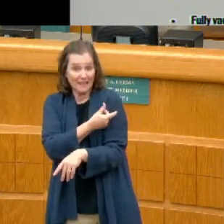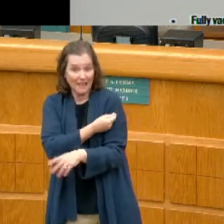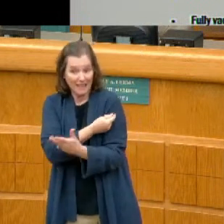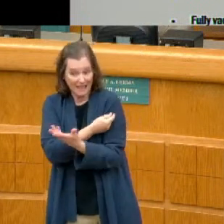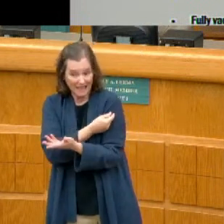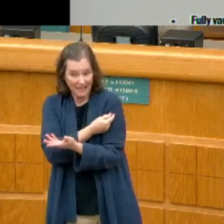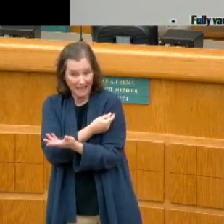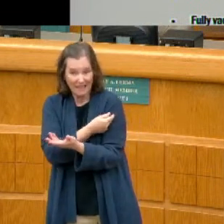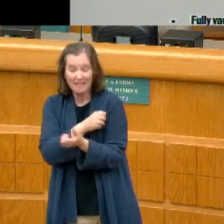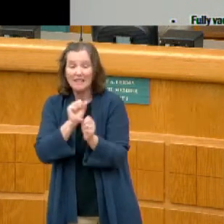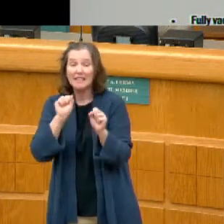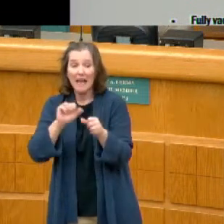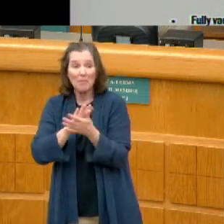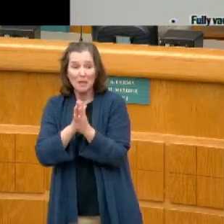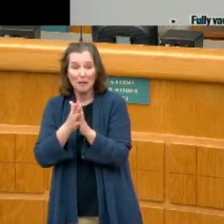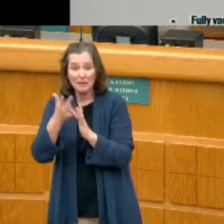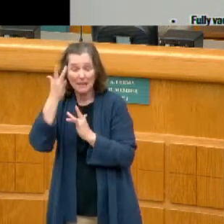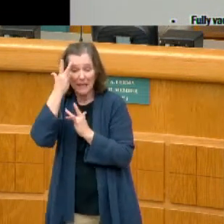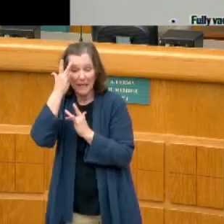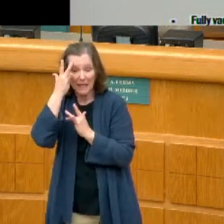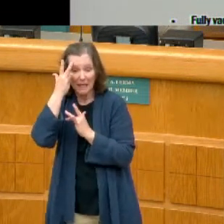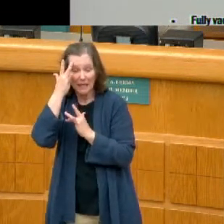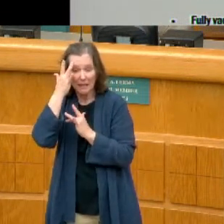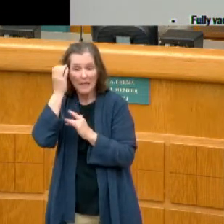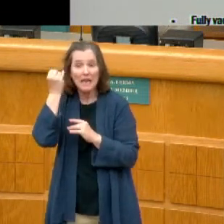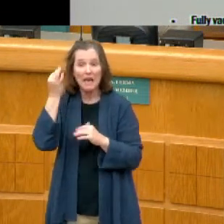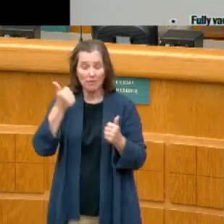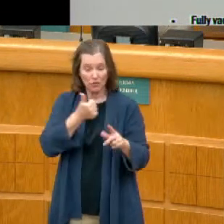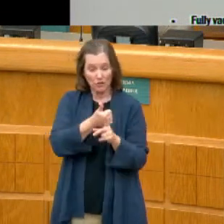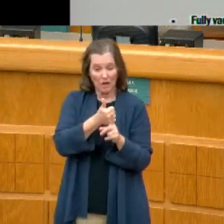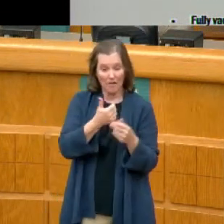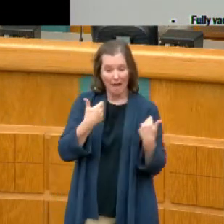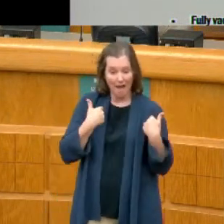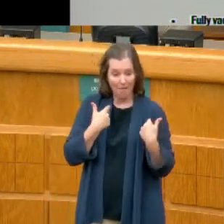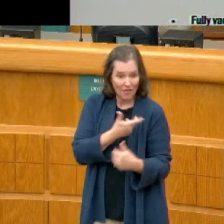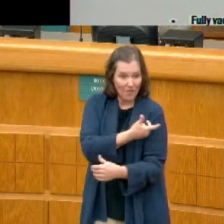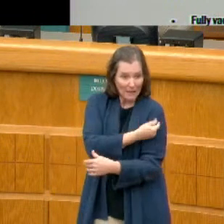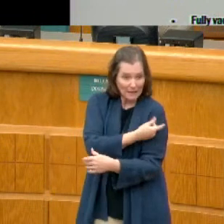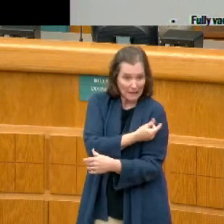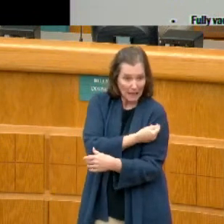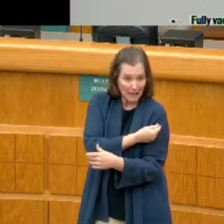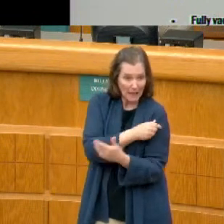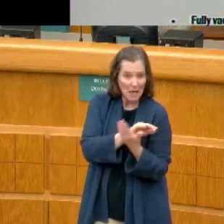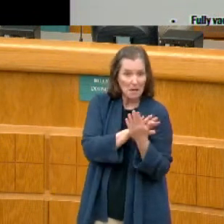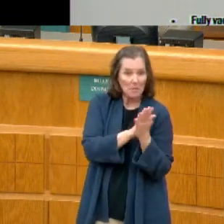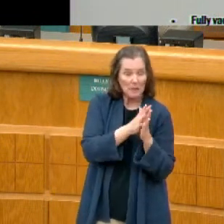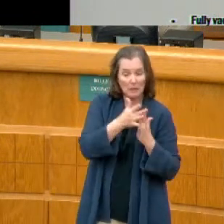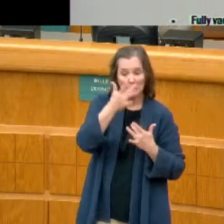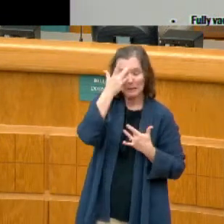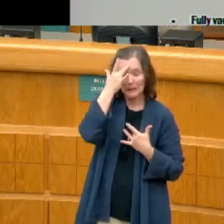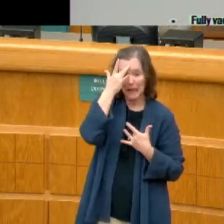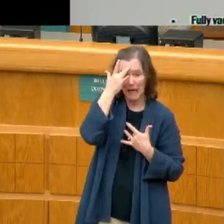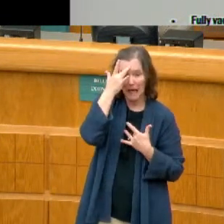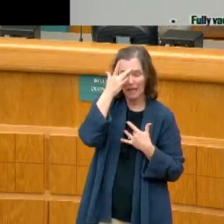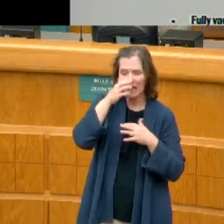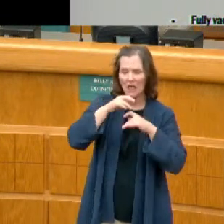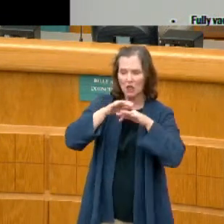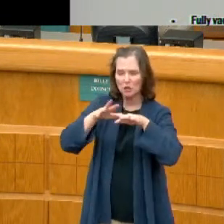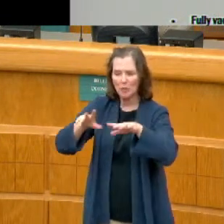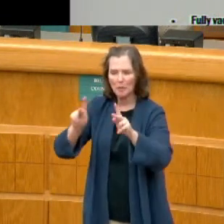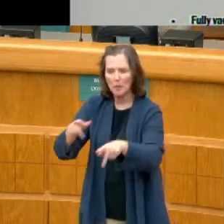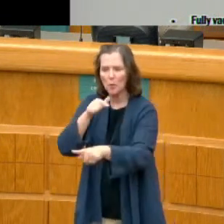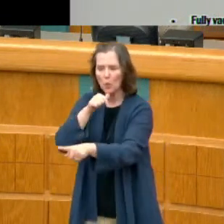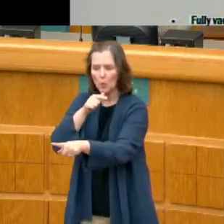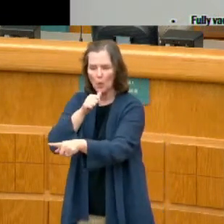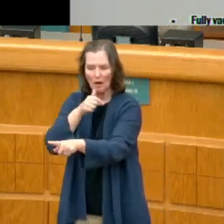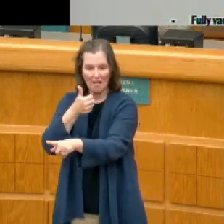them sick is very unfair. So we really need to work together as a community to keep everybody as safe as